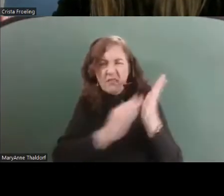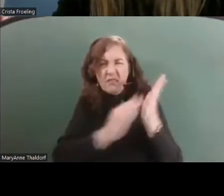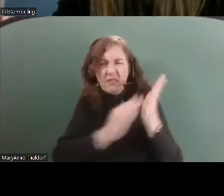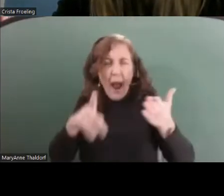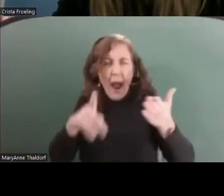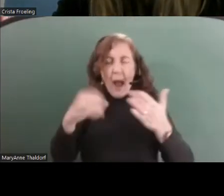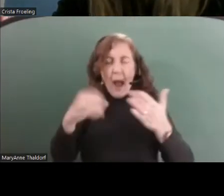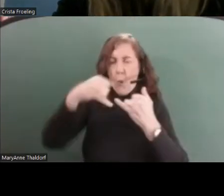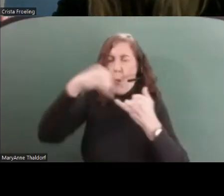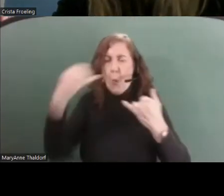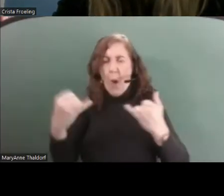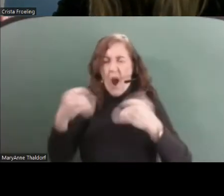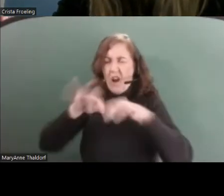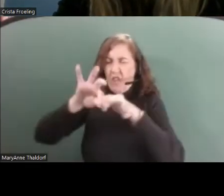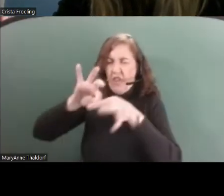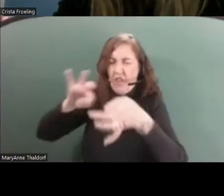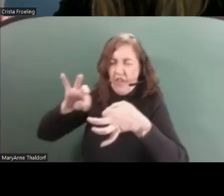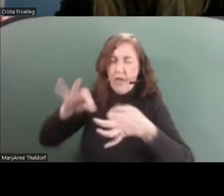If there's a battery door,